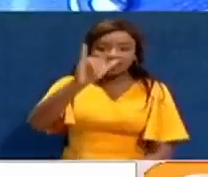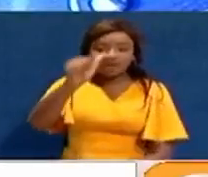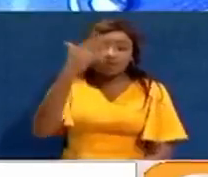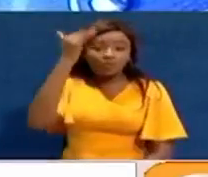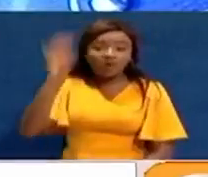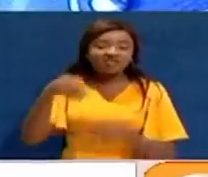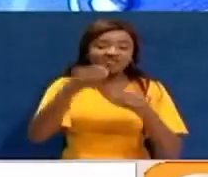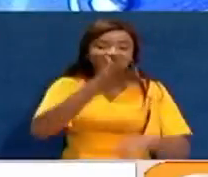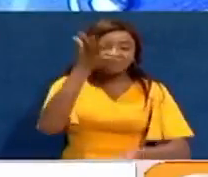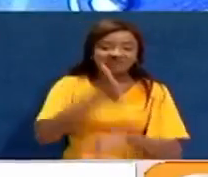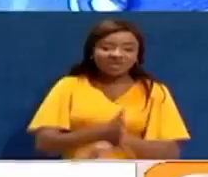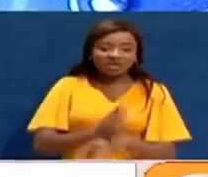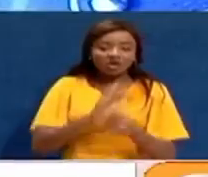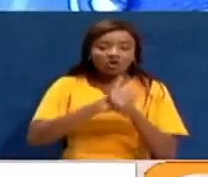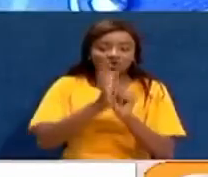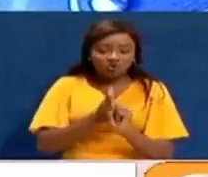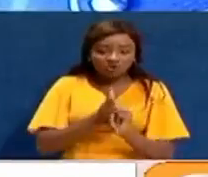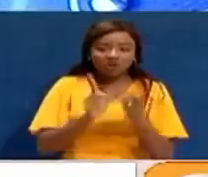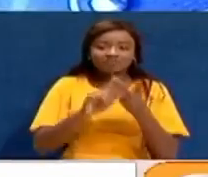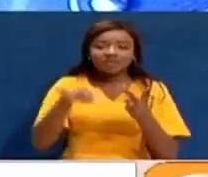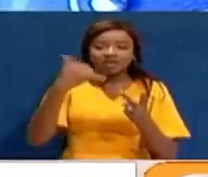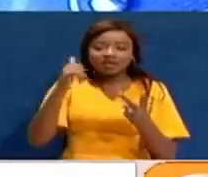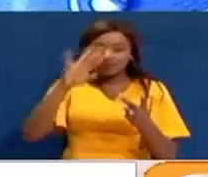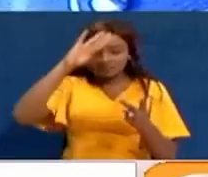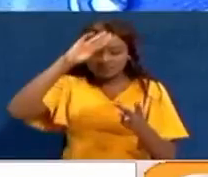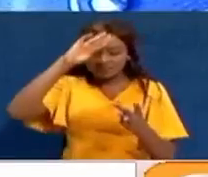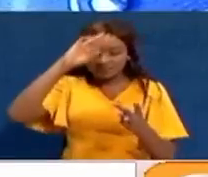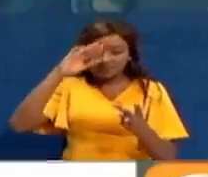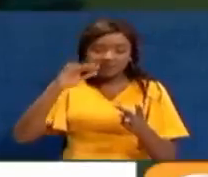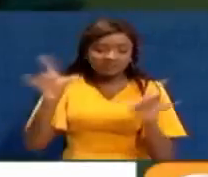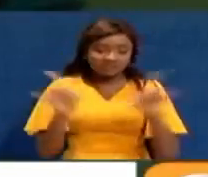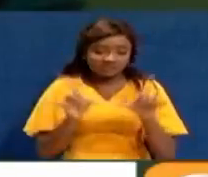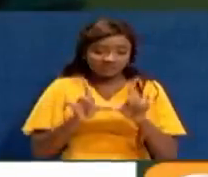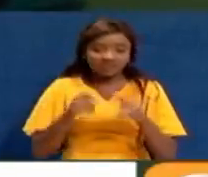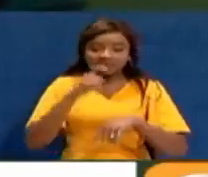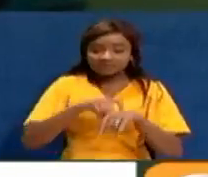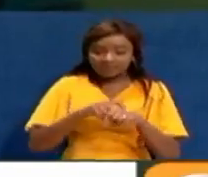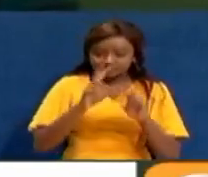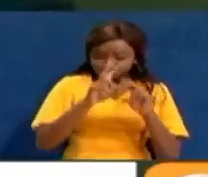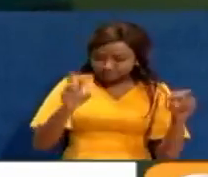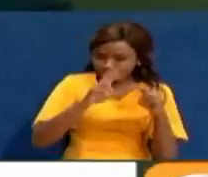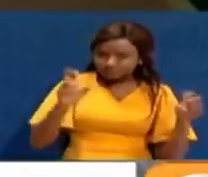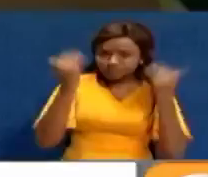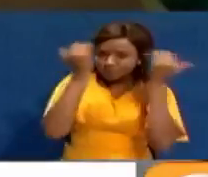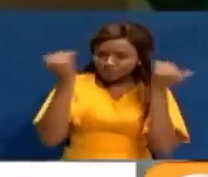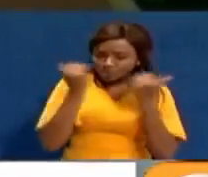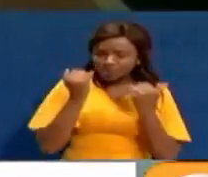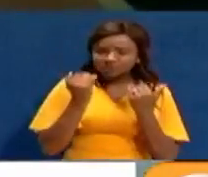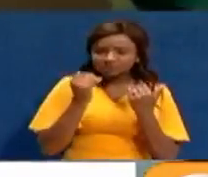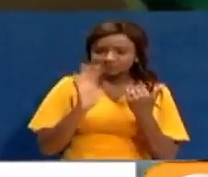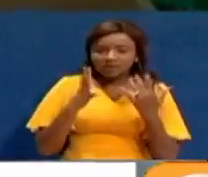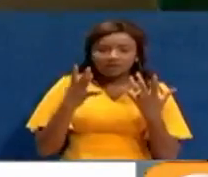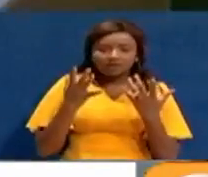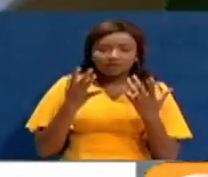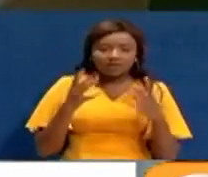presenting fake COVID-19 and yellow fever certificates. During an operation conducted by port health officials from the Ministry